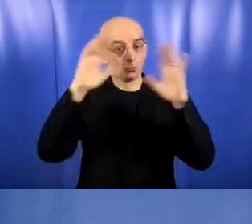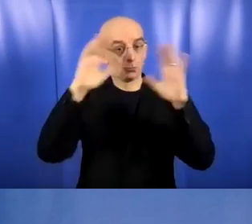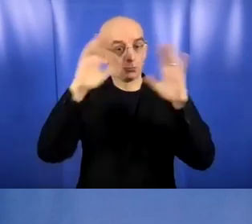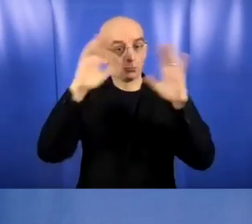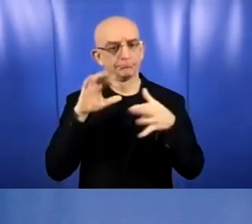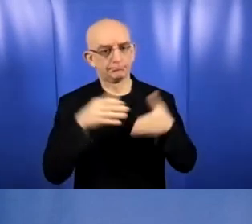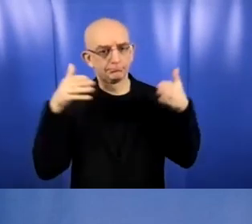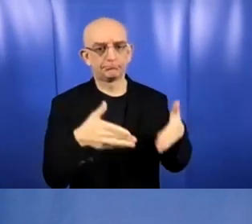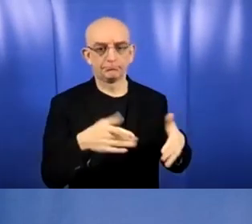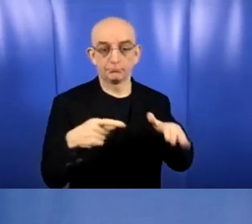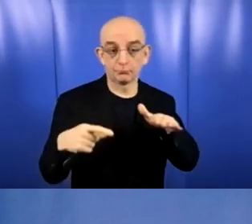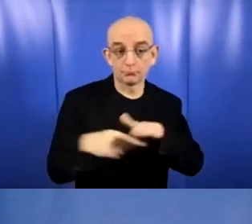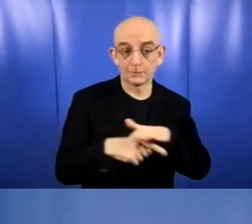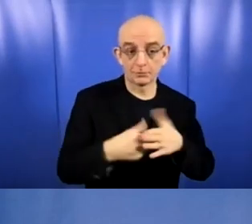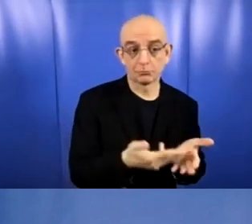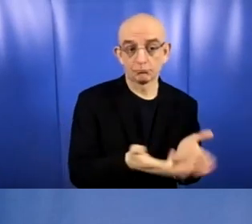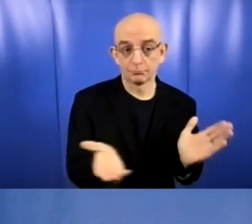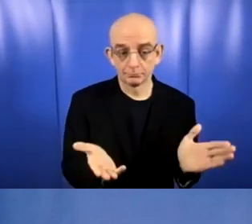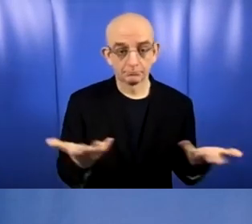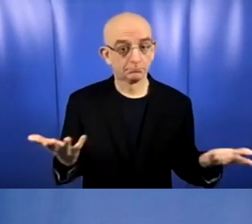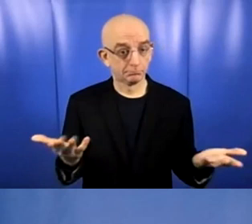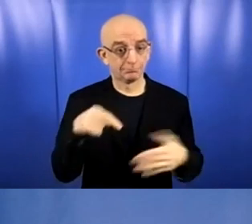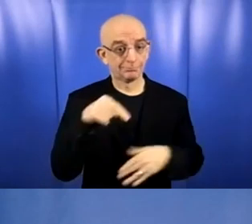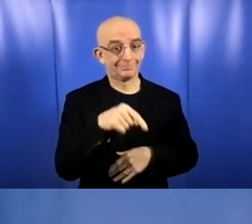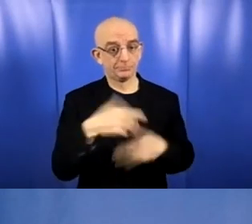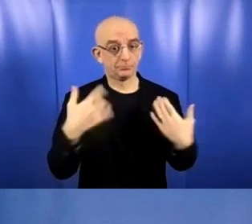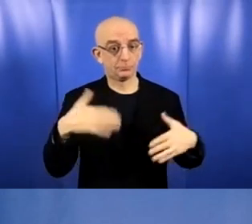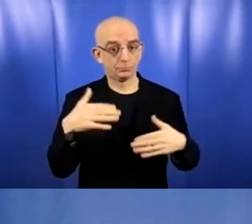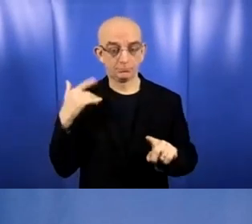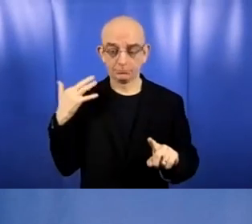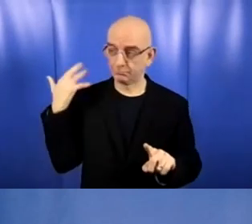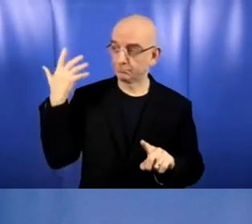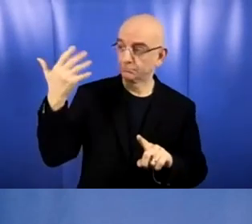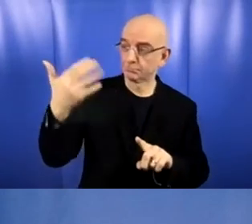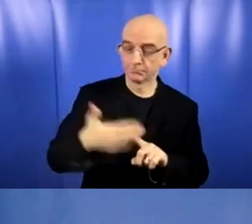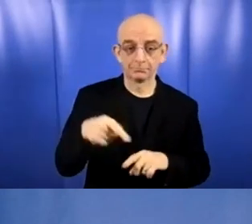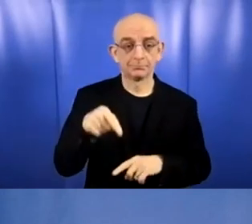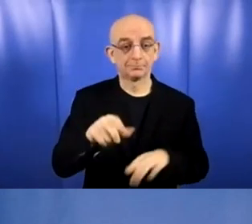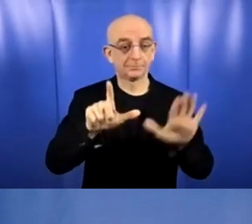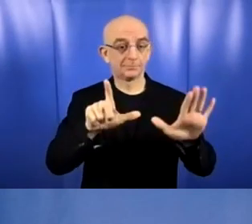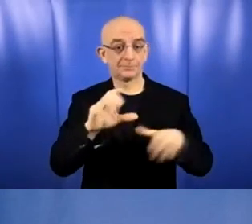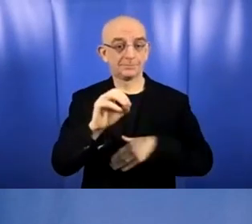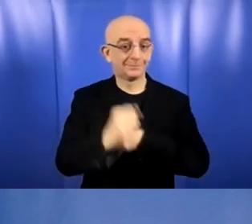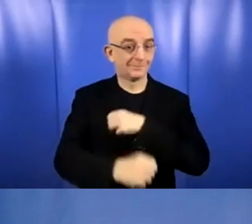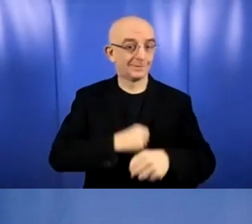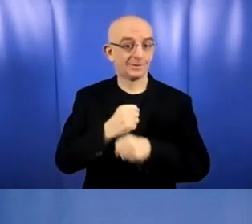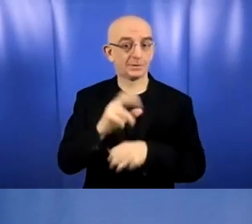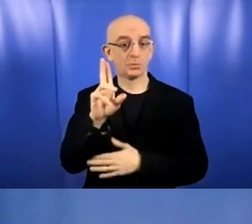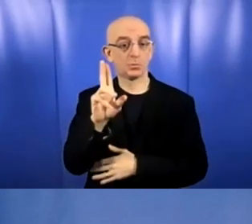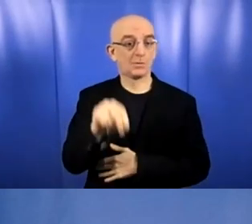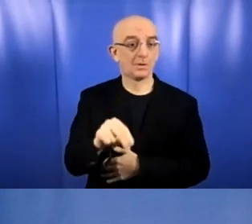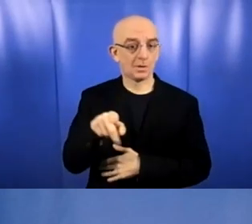is going to be one of the framing documents for how protection